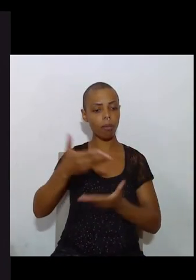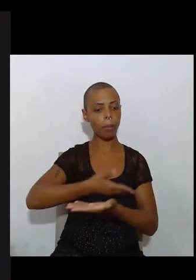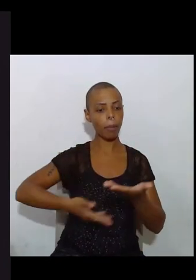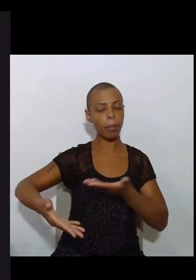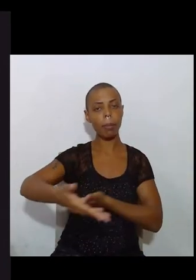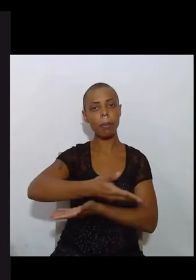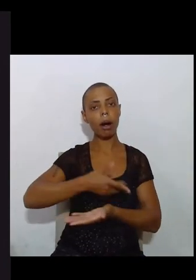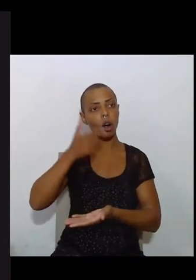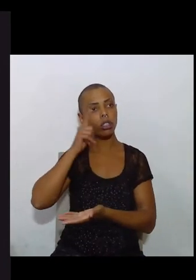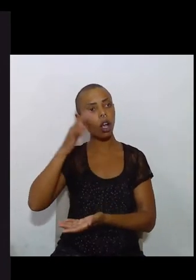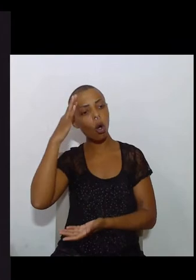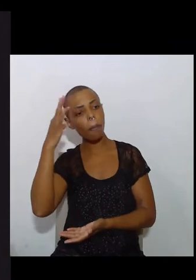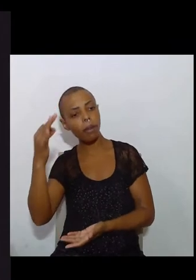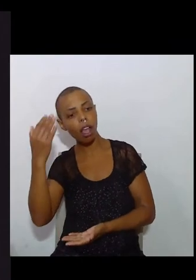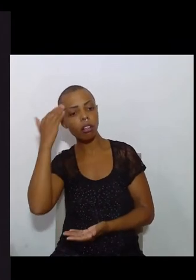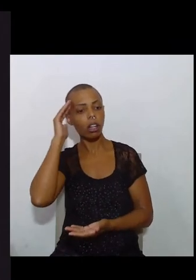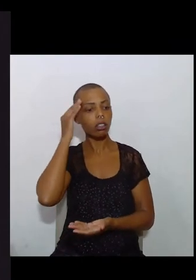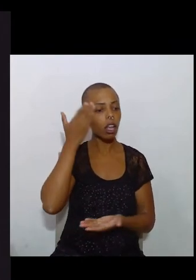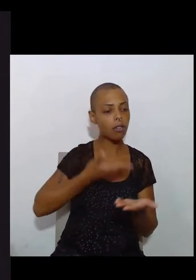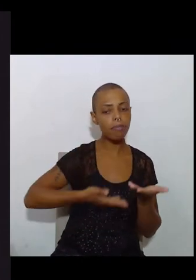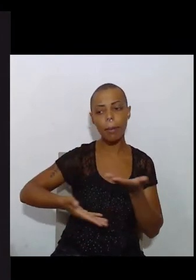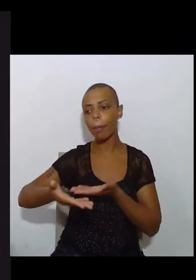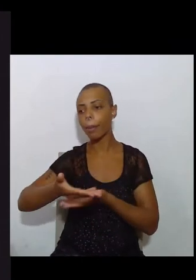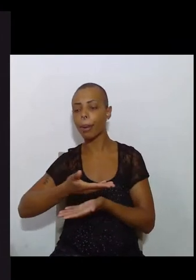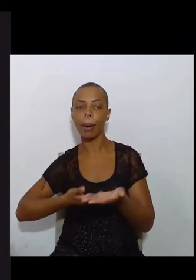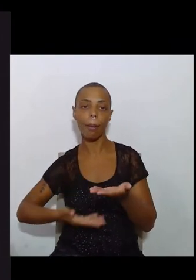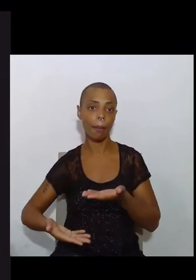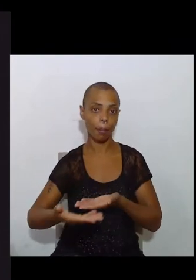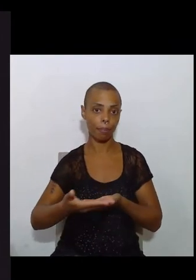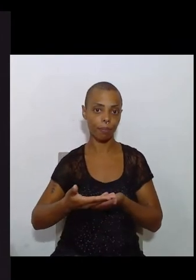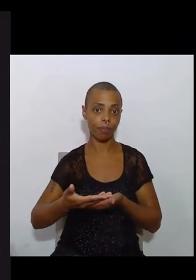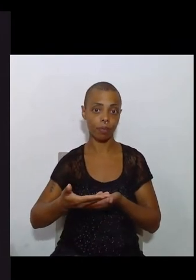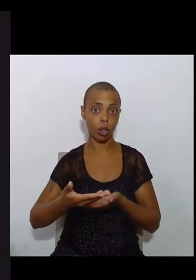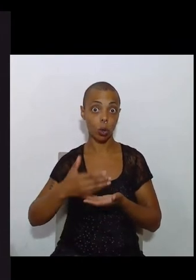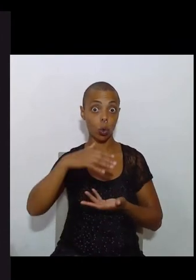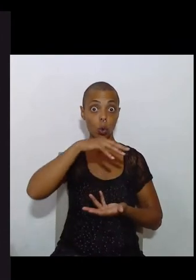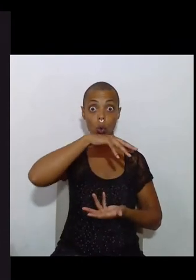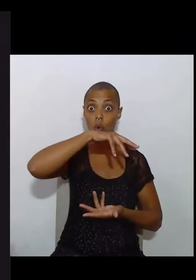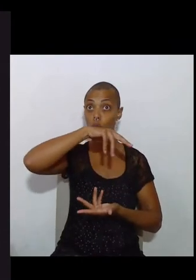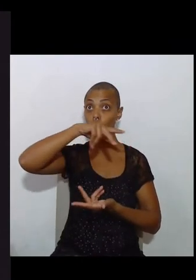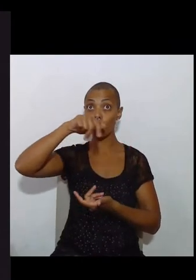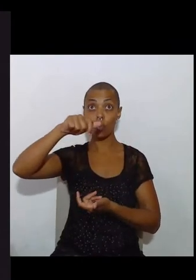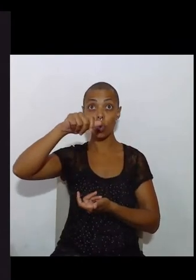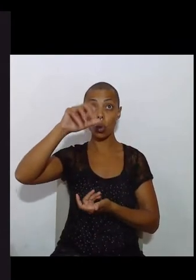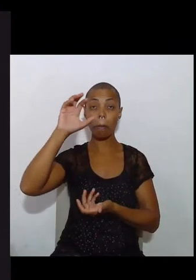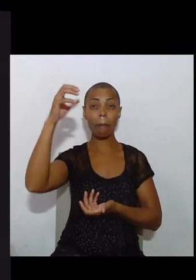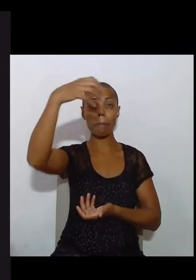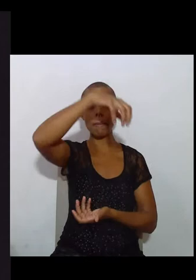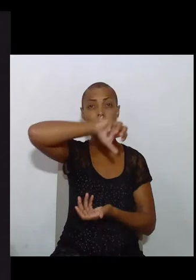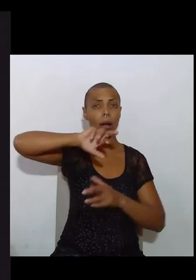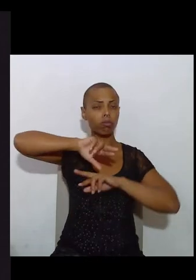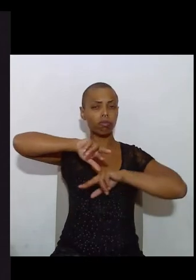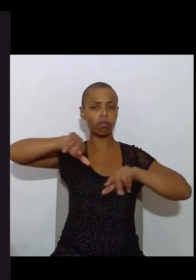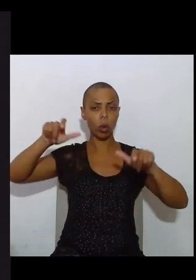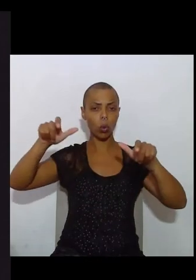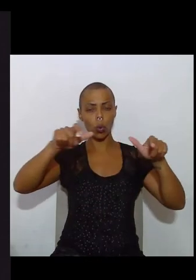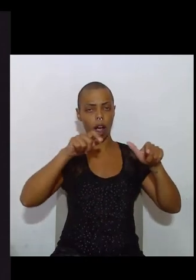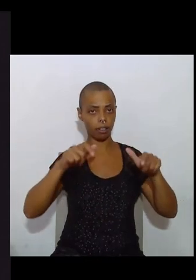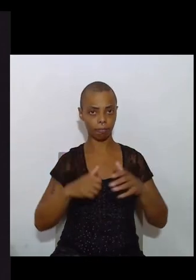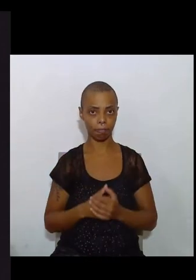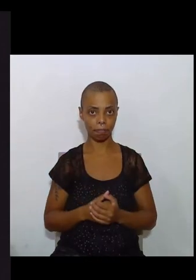across the world and its art is really a beautiful way to do that and even